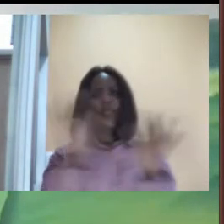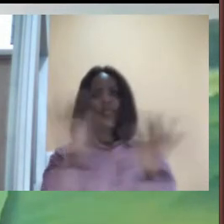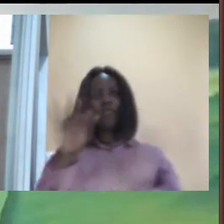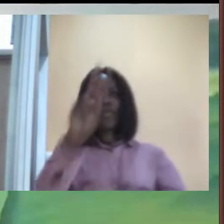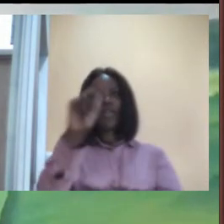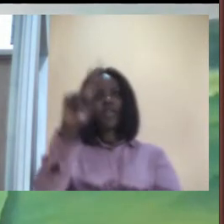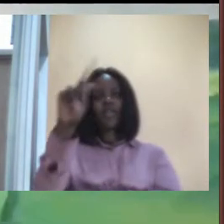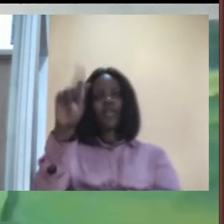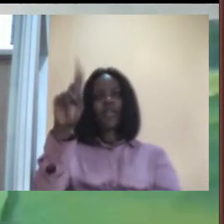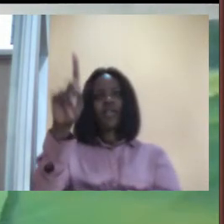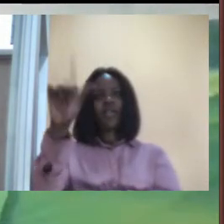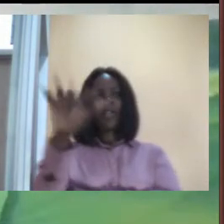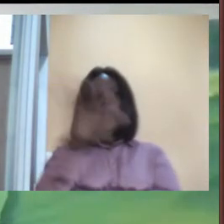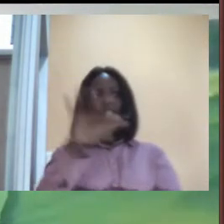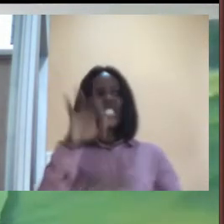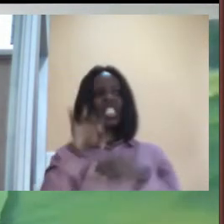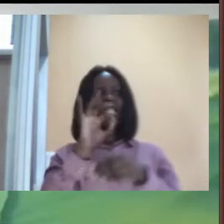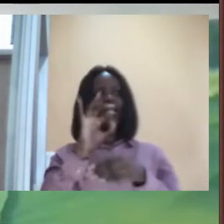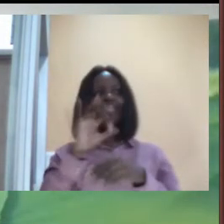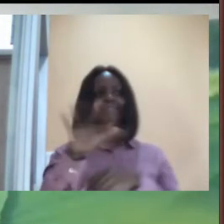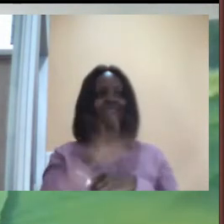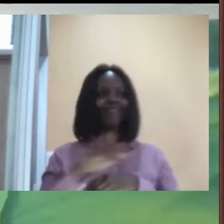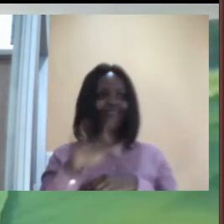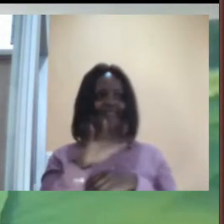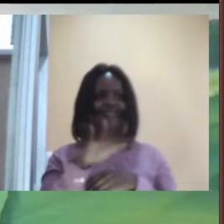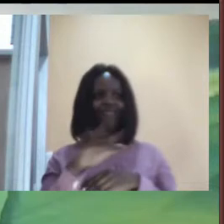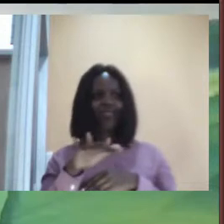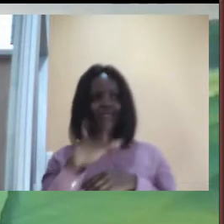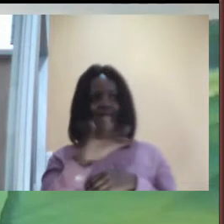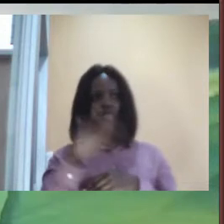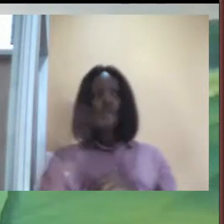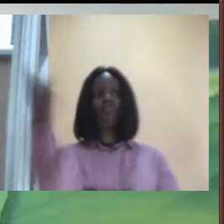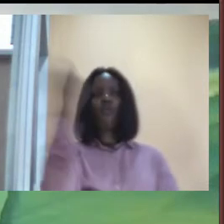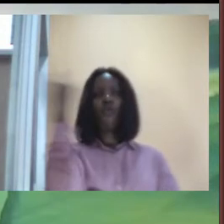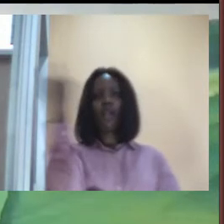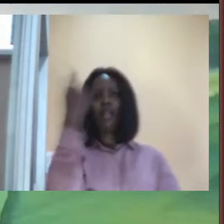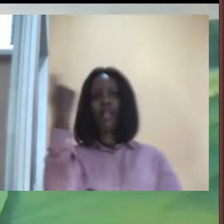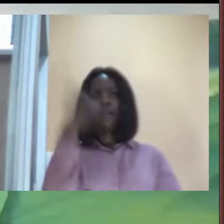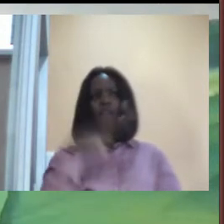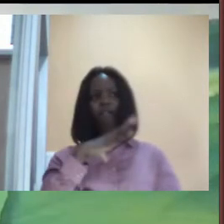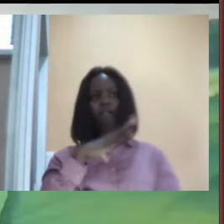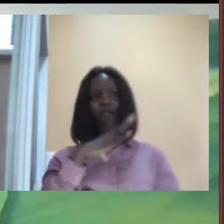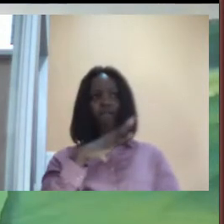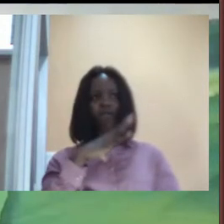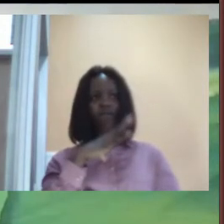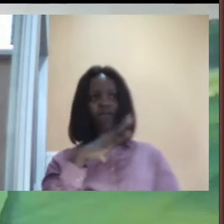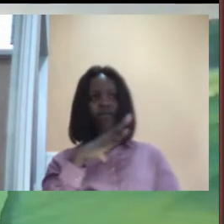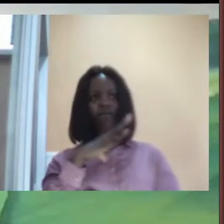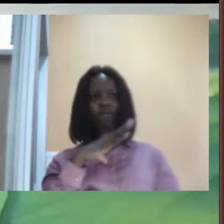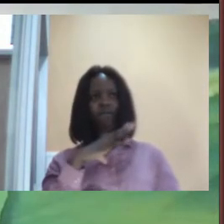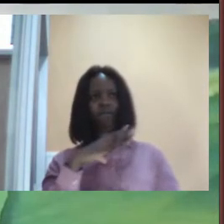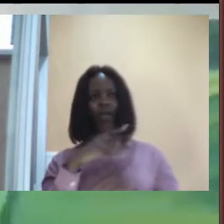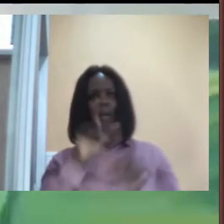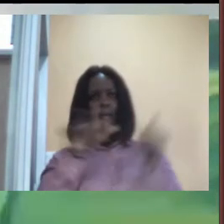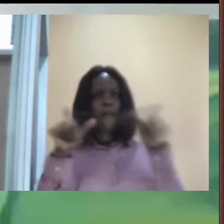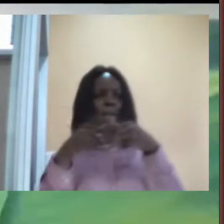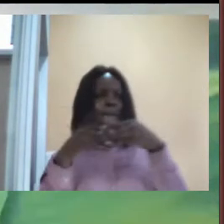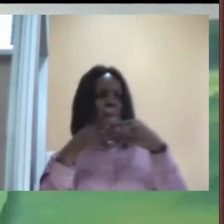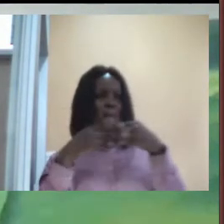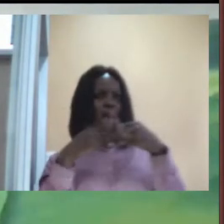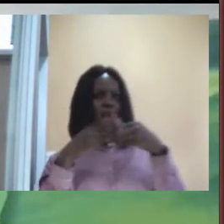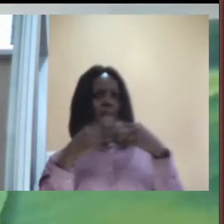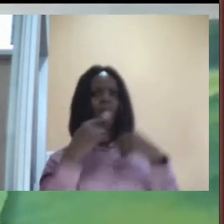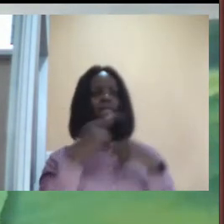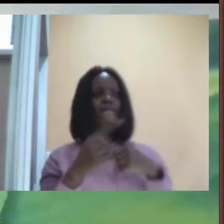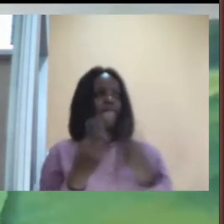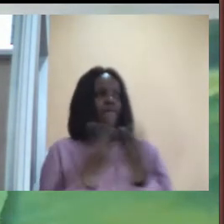tea estate is in the middle of rural area. And we have had our members previously talking about let's